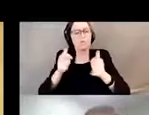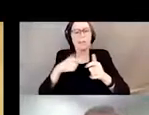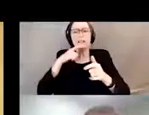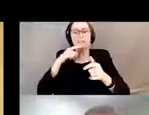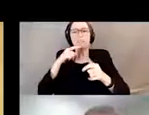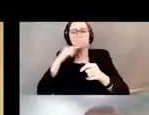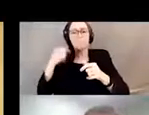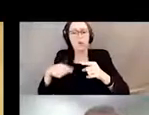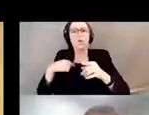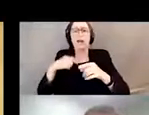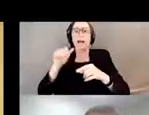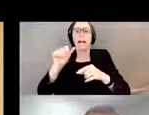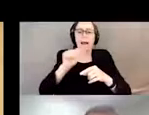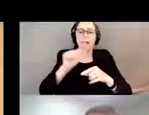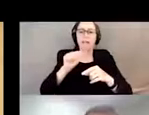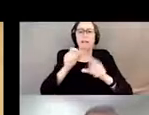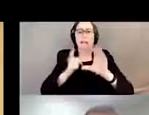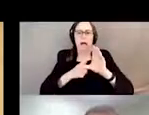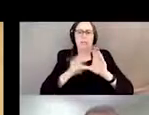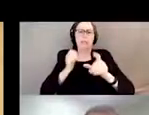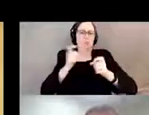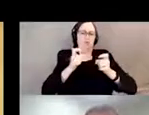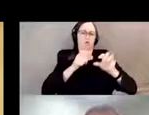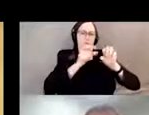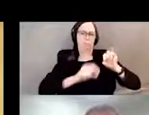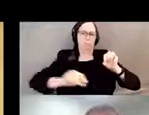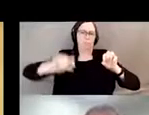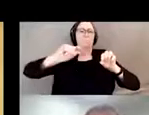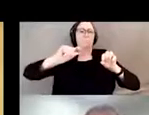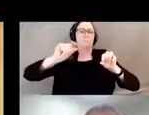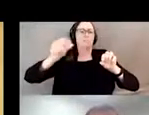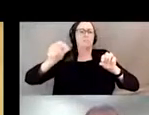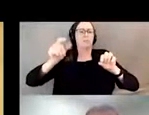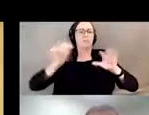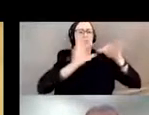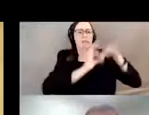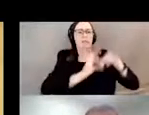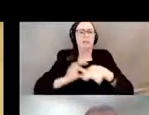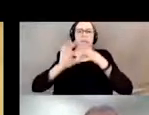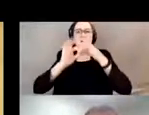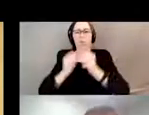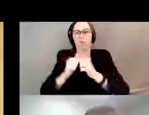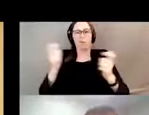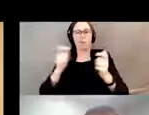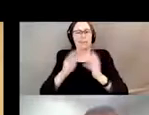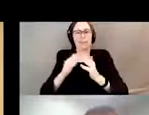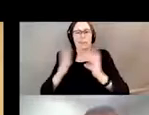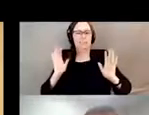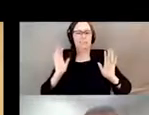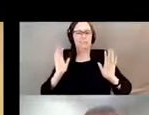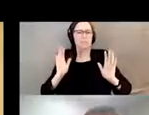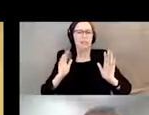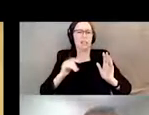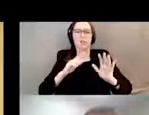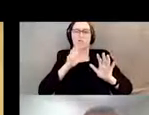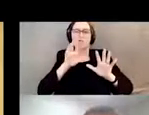and Afghan communists will control. And you can see they basically just link up with the major cities. The darker gray line